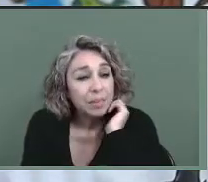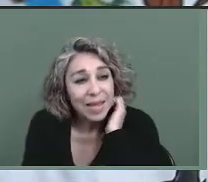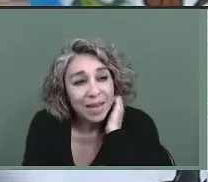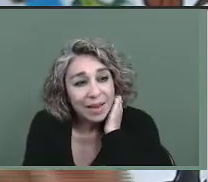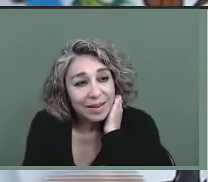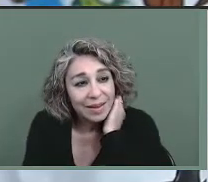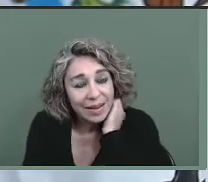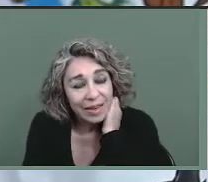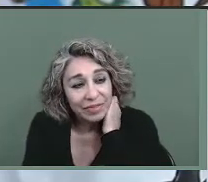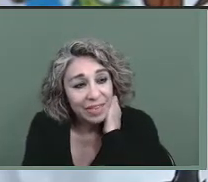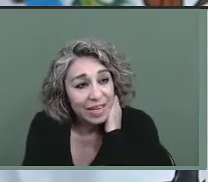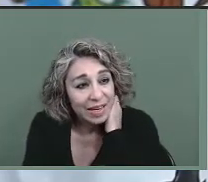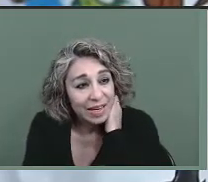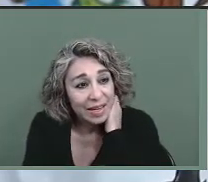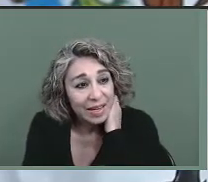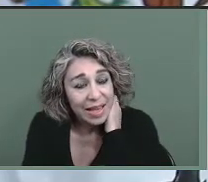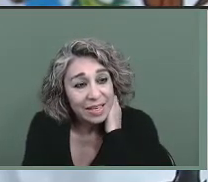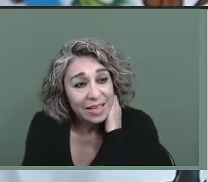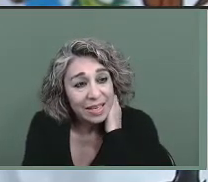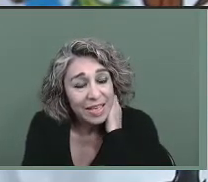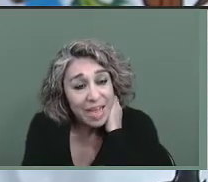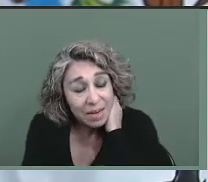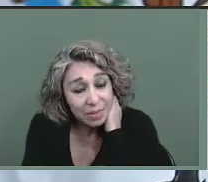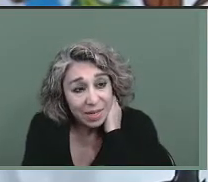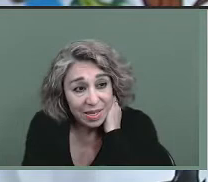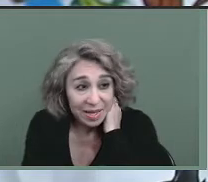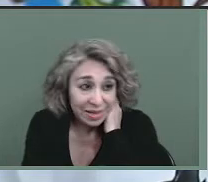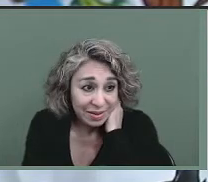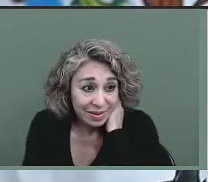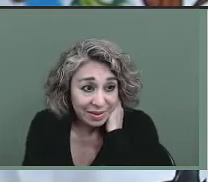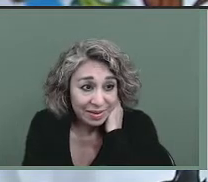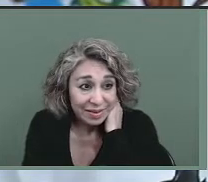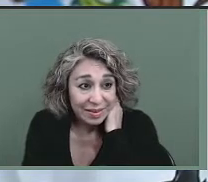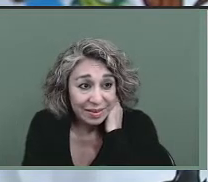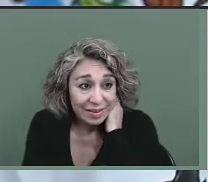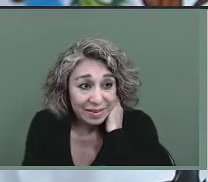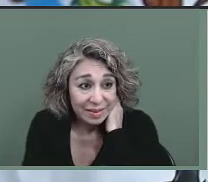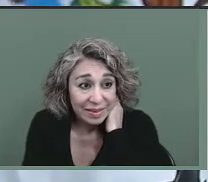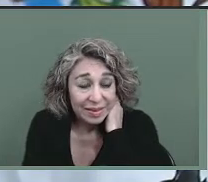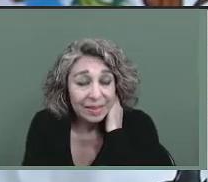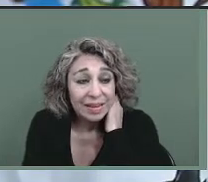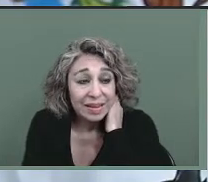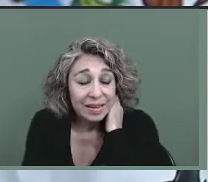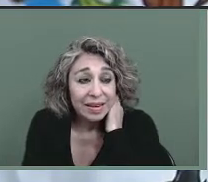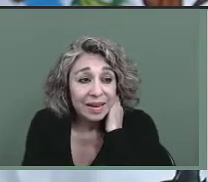And Peña left it at $10 billion.